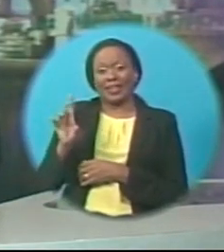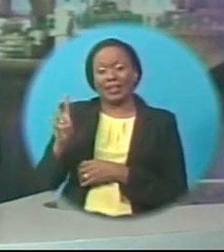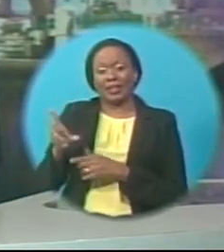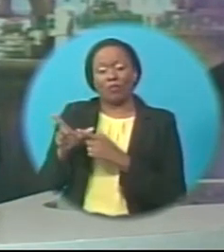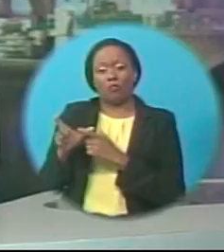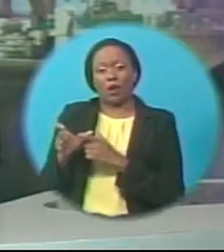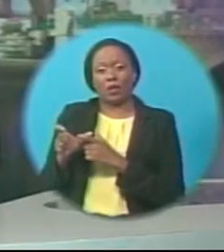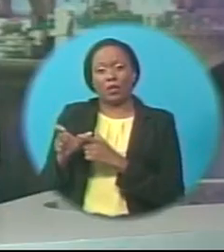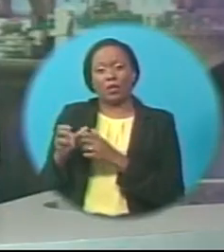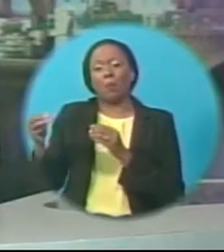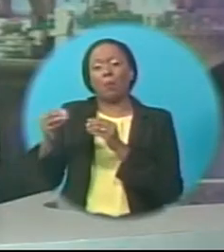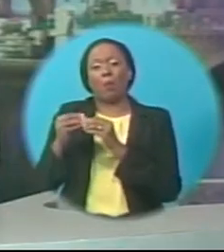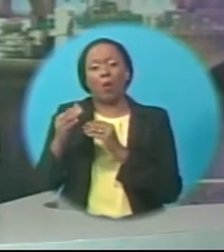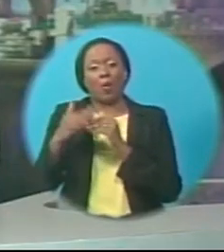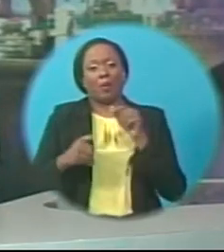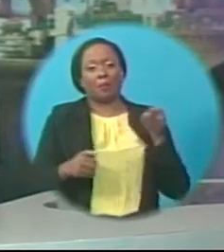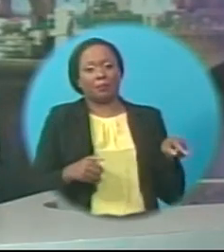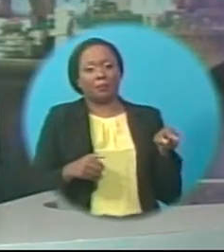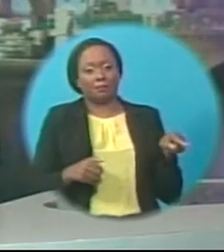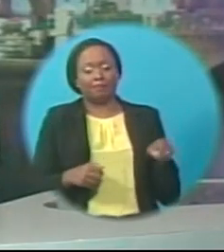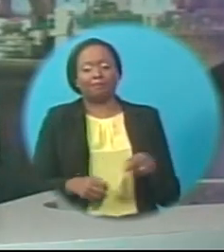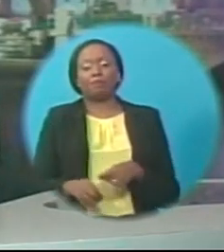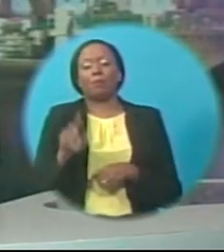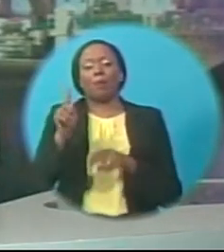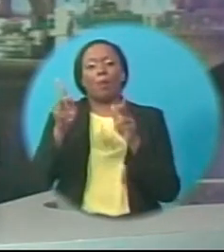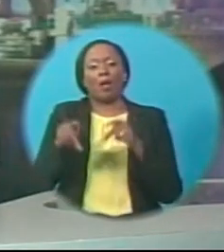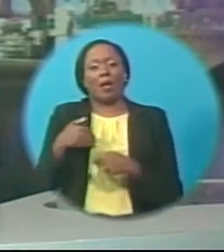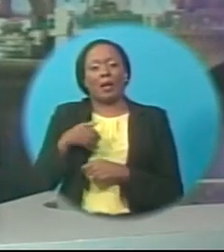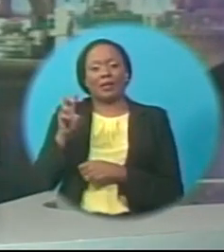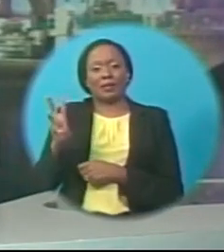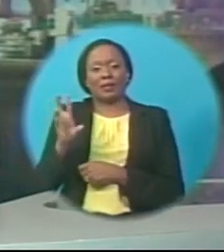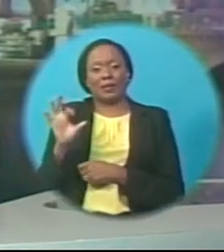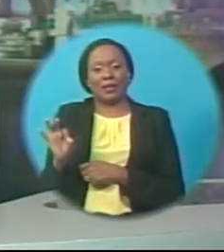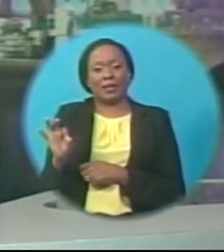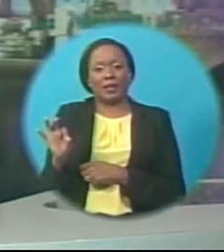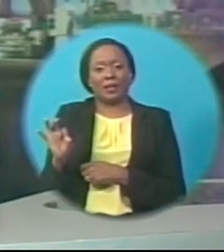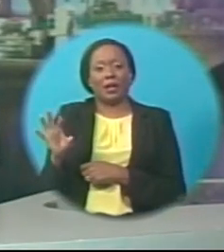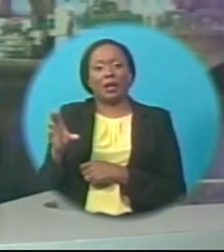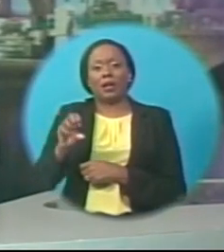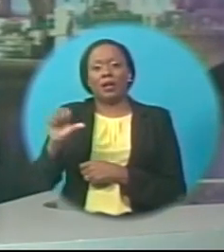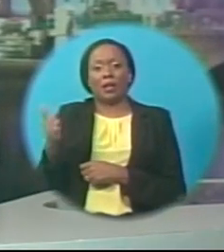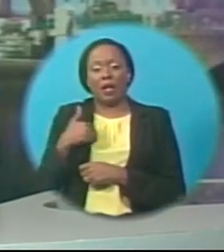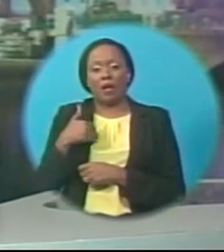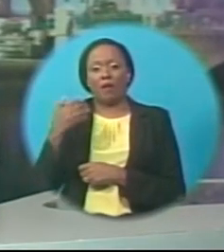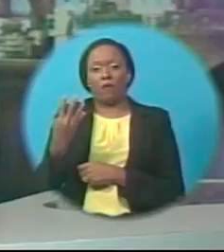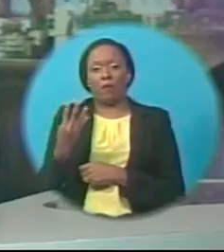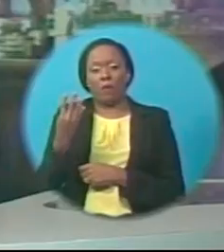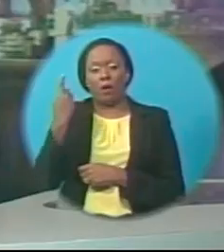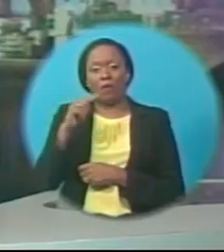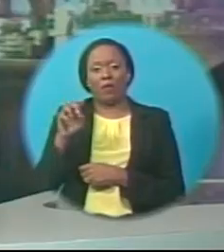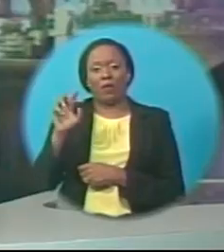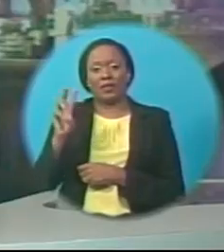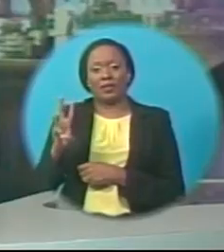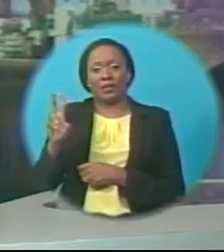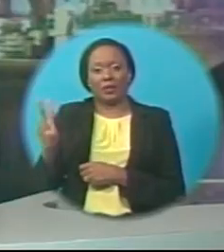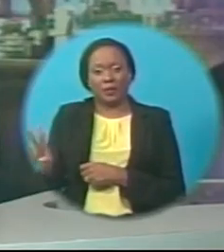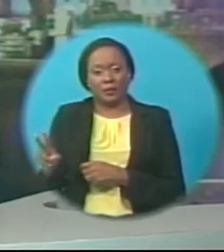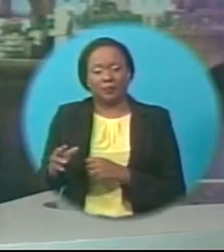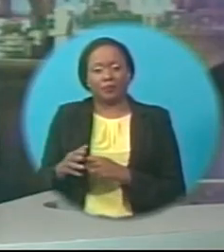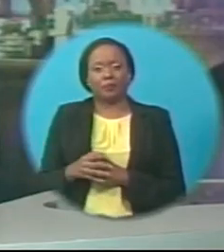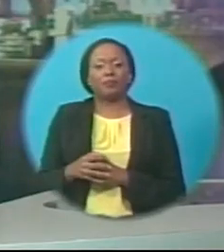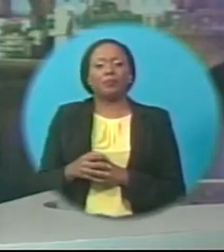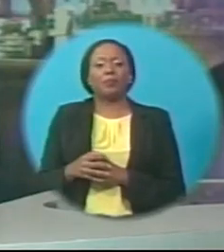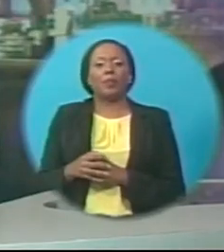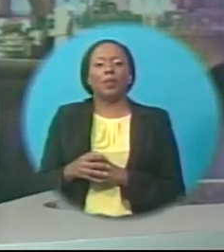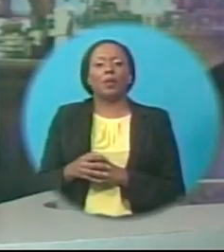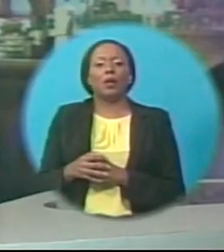Asila Gunaratne took top score with 69, while Cornwall had so far claimed 4 for 62 to take his tally of